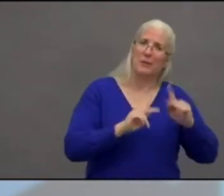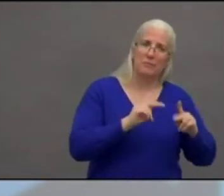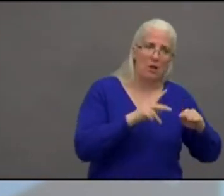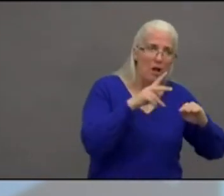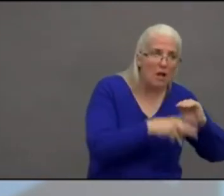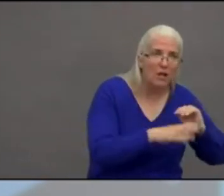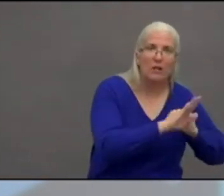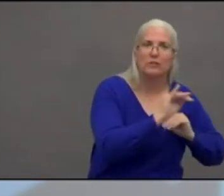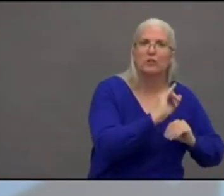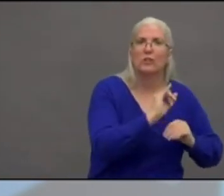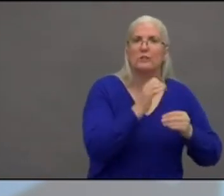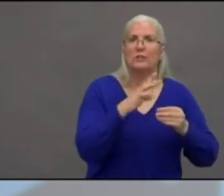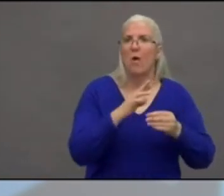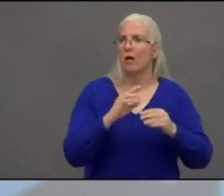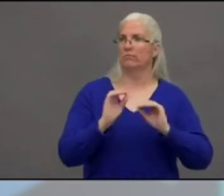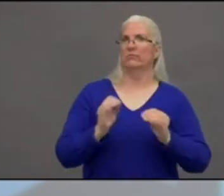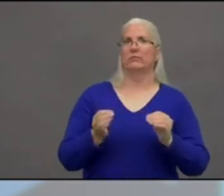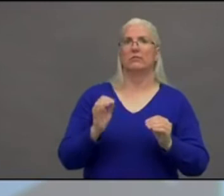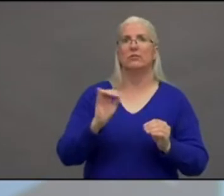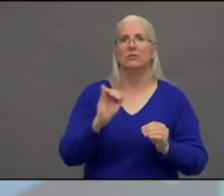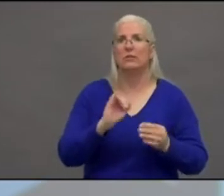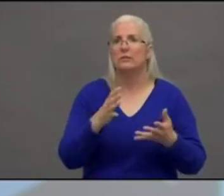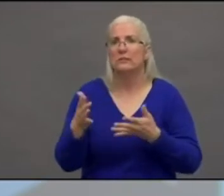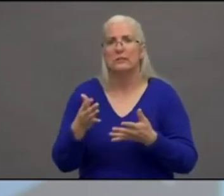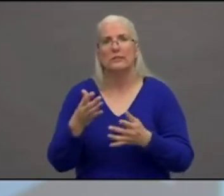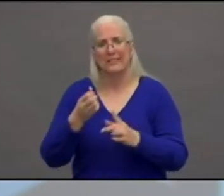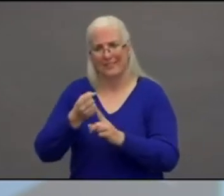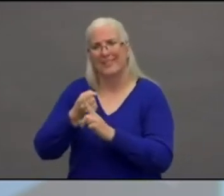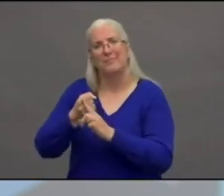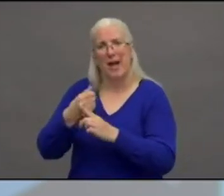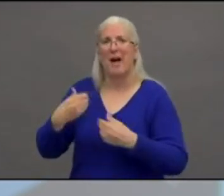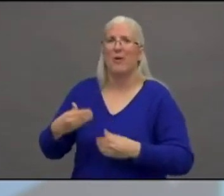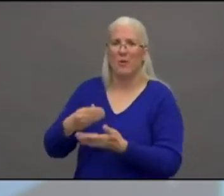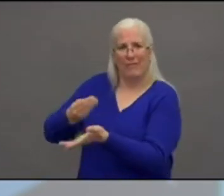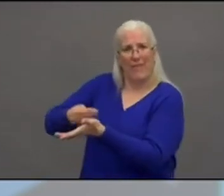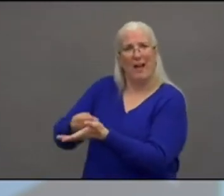visiting a doctor could possibly be. And